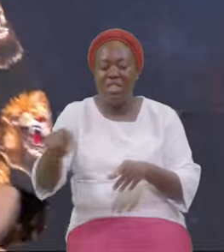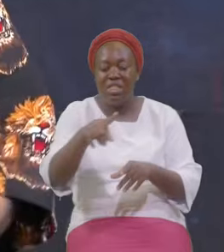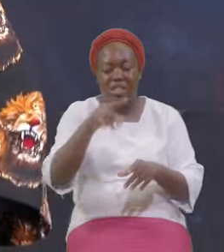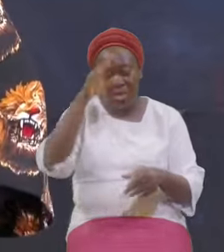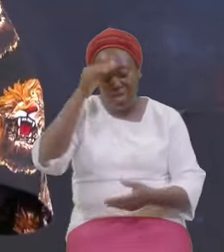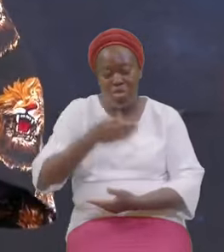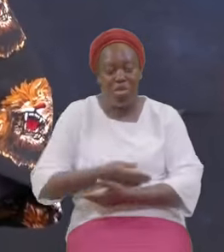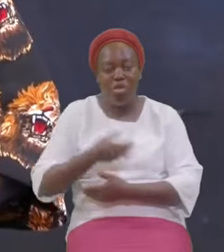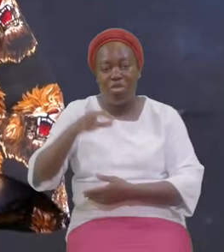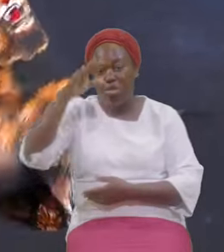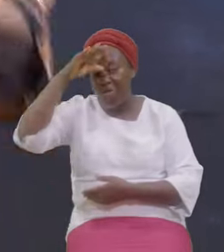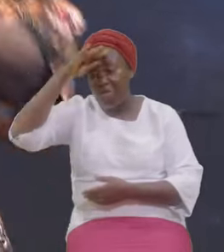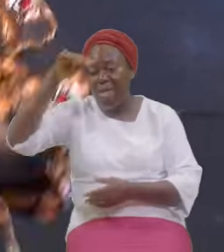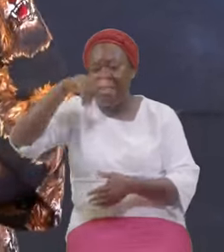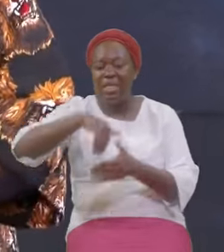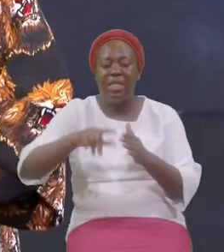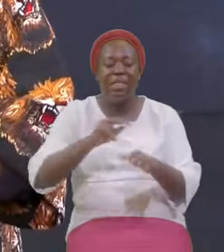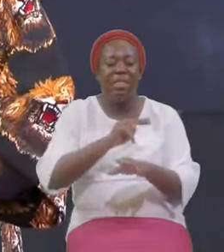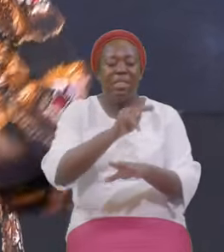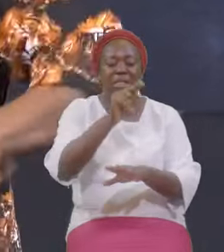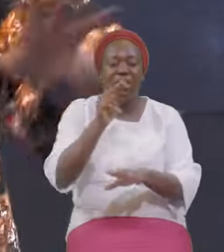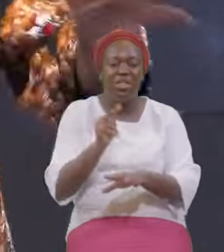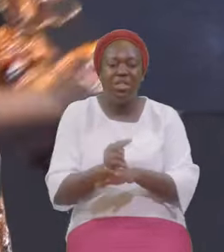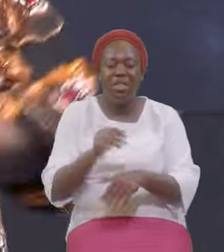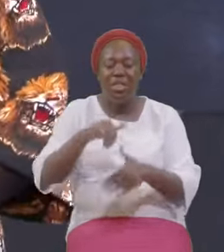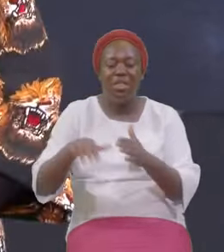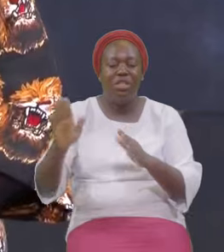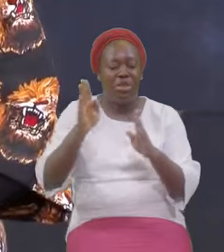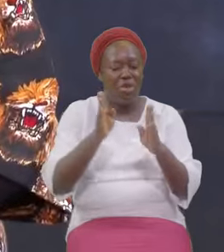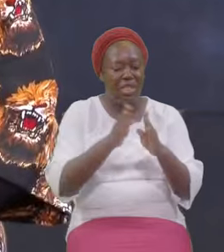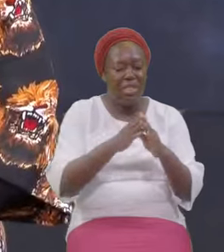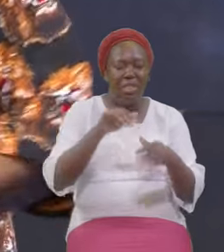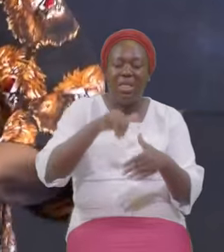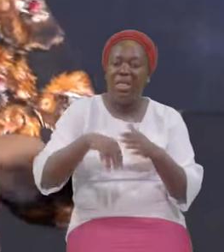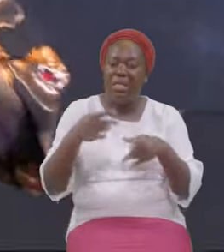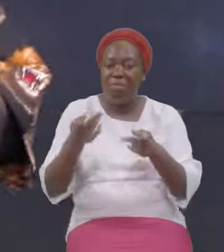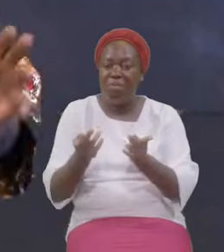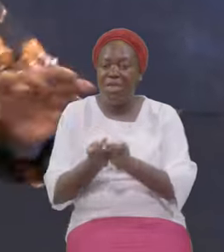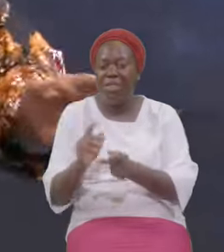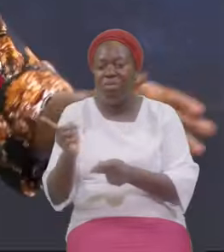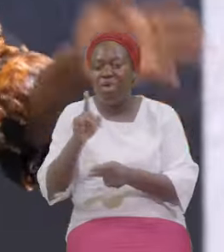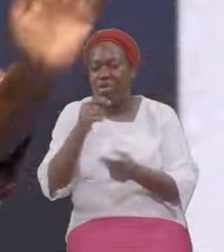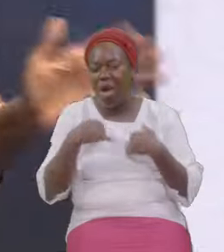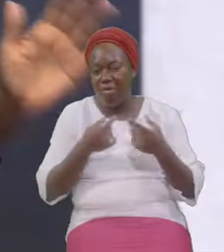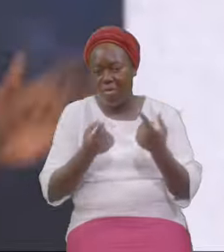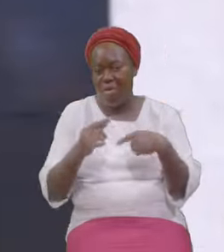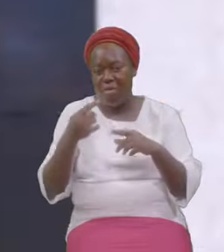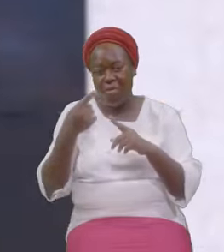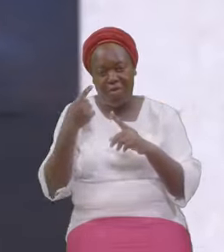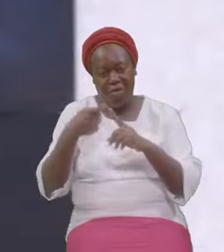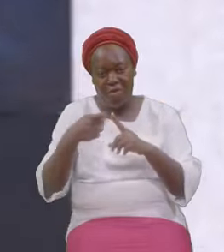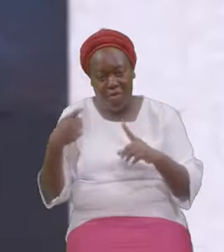the nation, in your city, in the places where you have come from, therefore you are